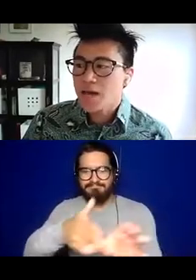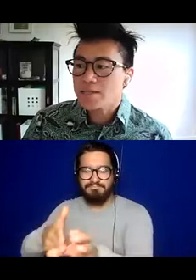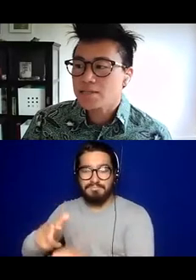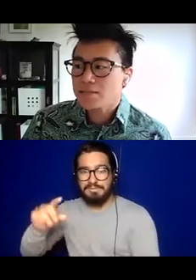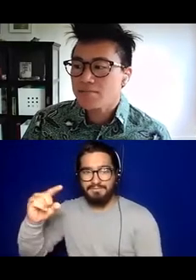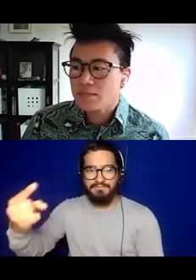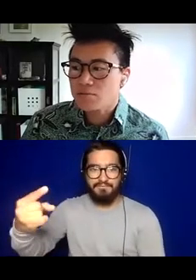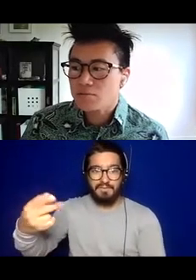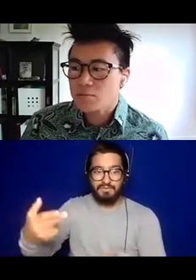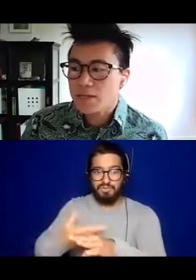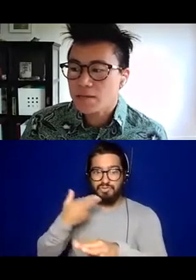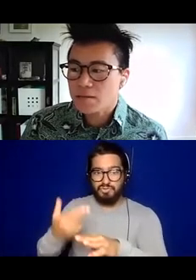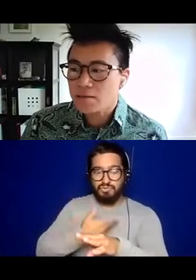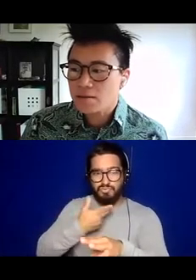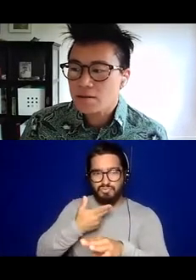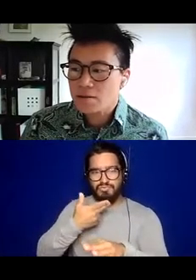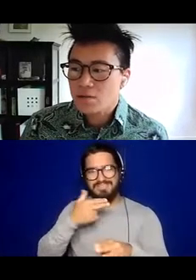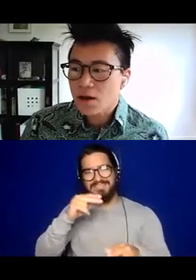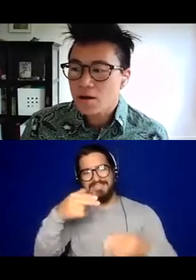use slides 17 through 20,